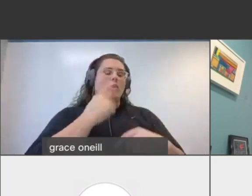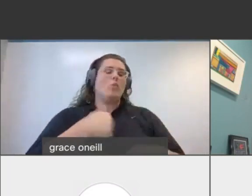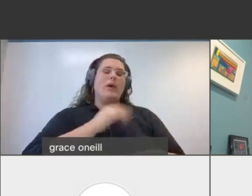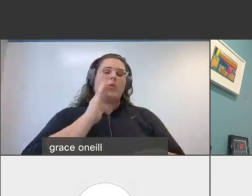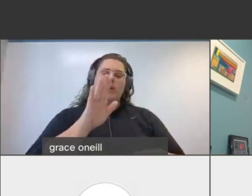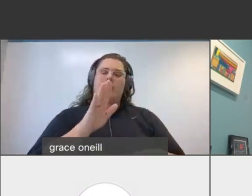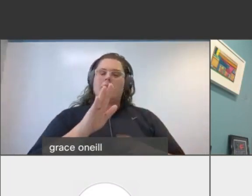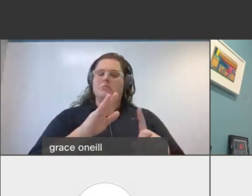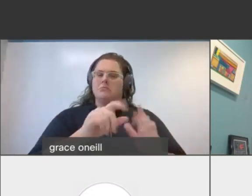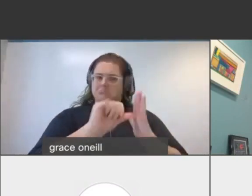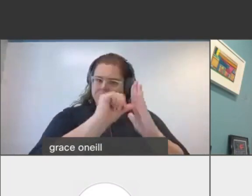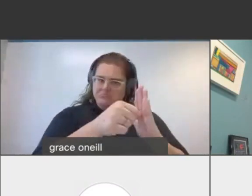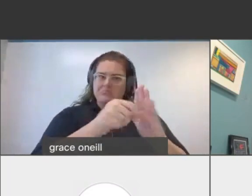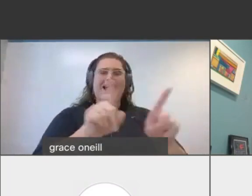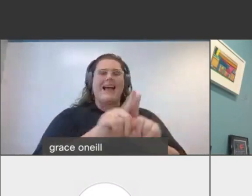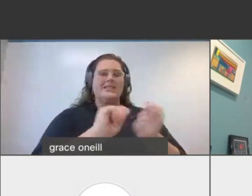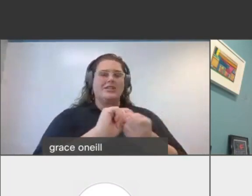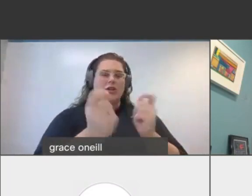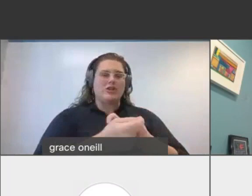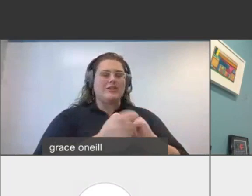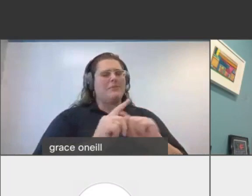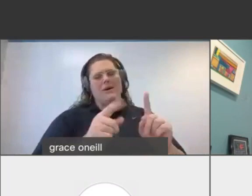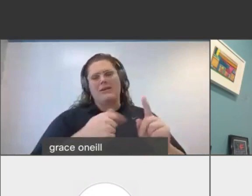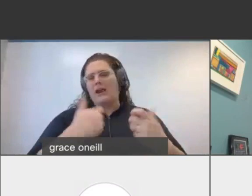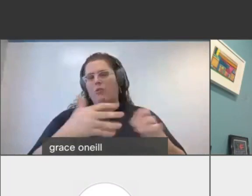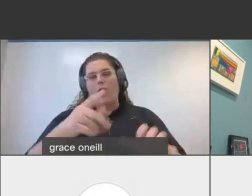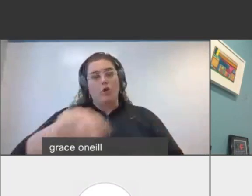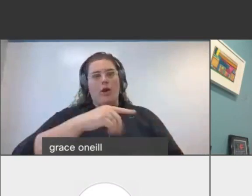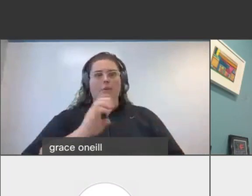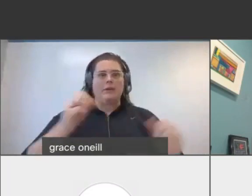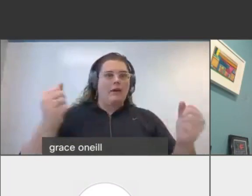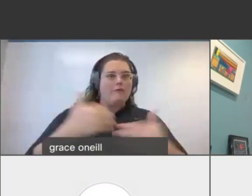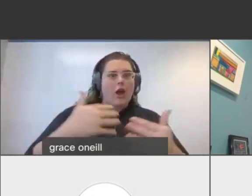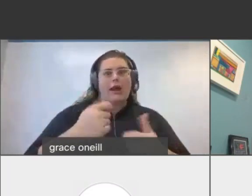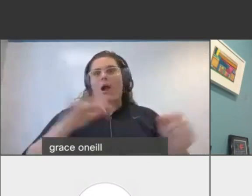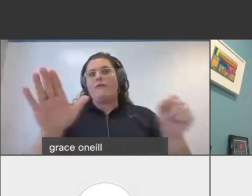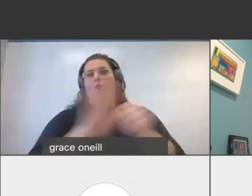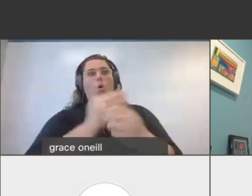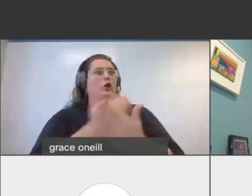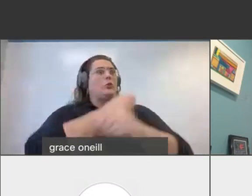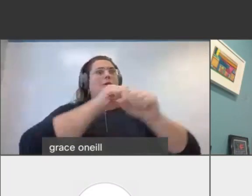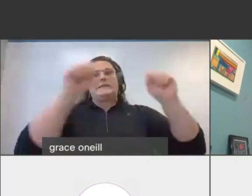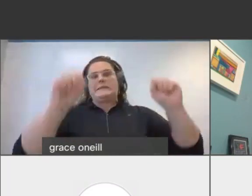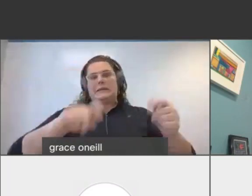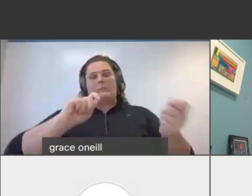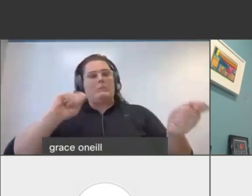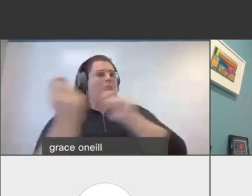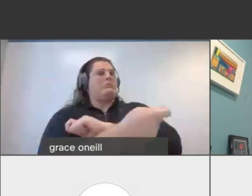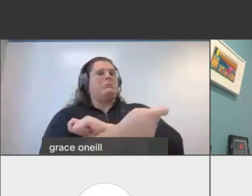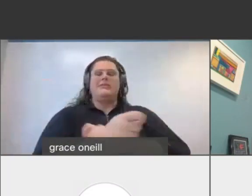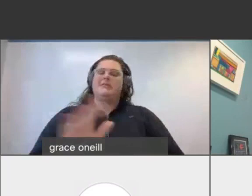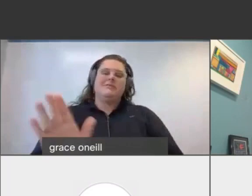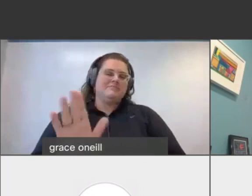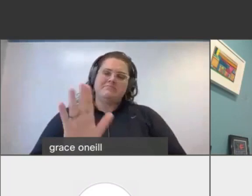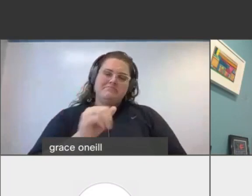changes, but this should not be something that people are fearful of a huge change in how the